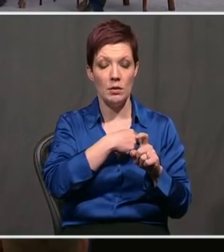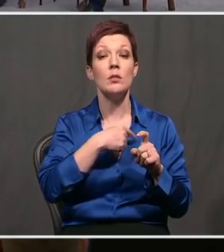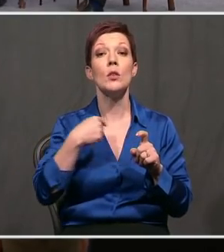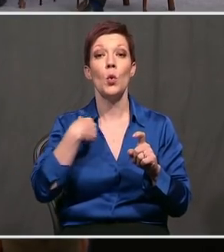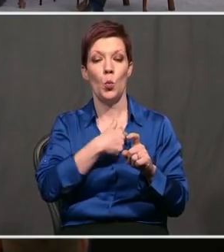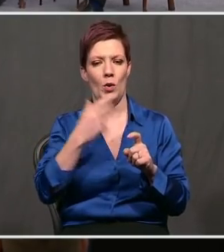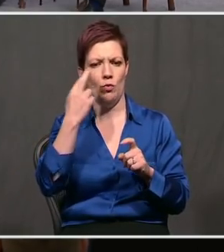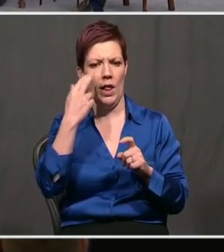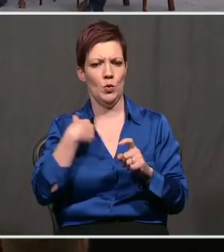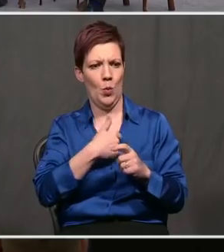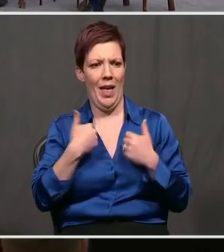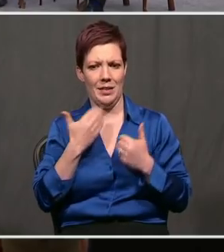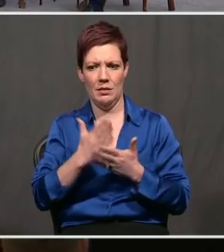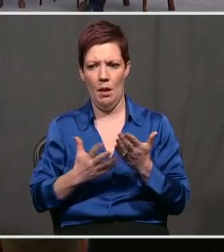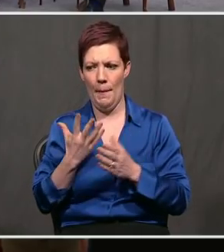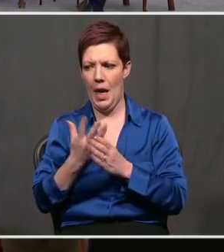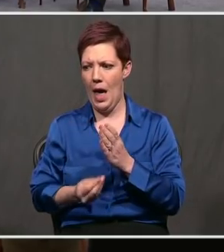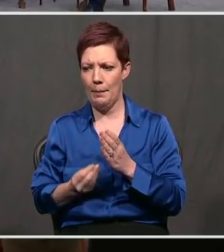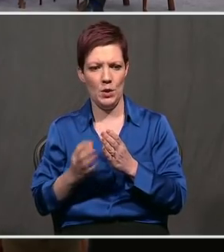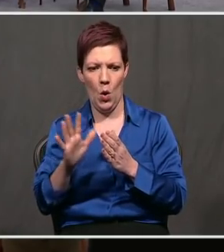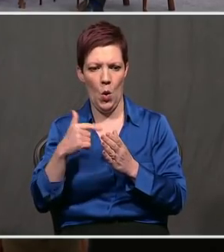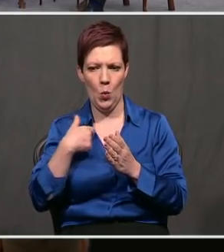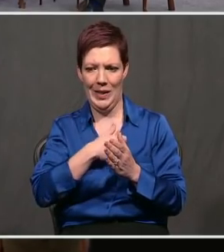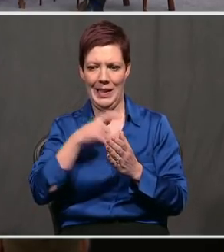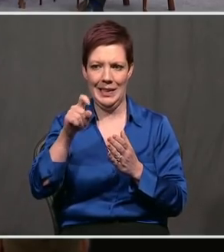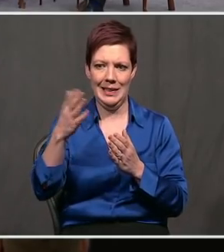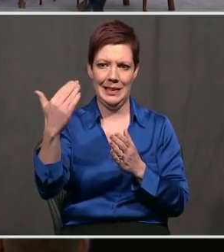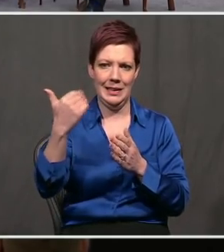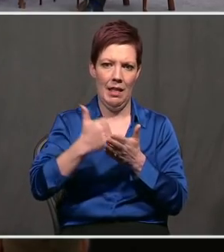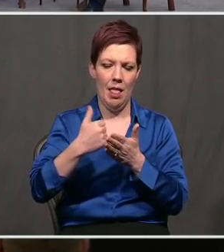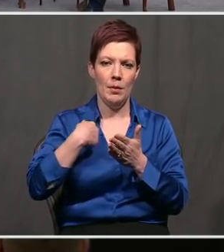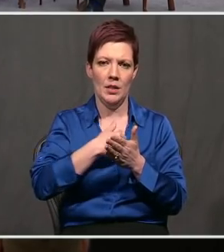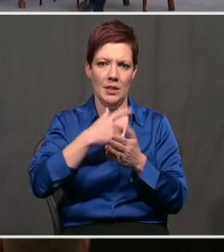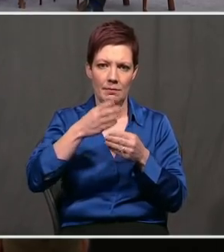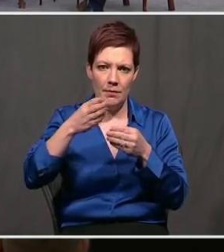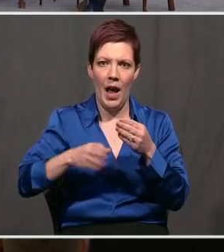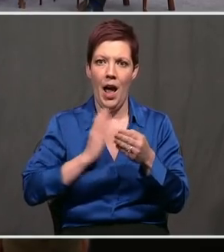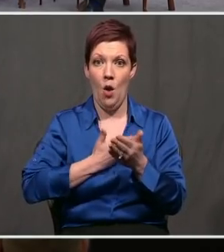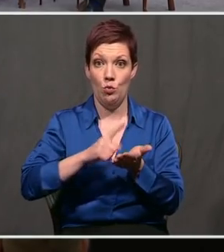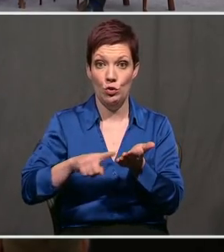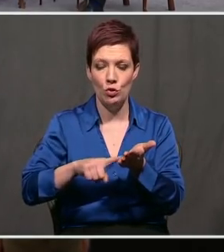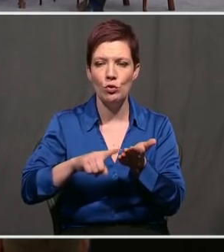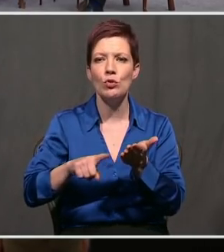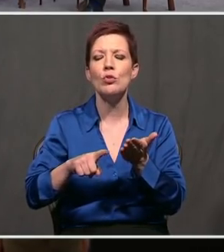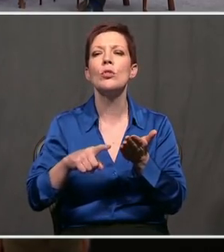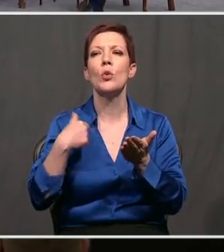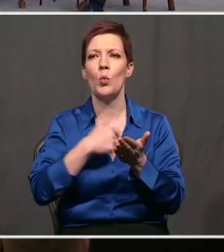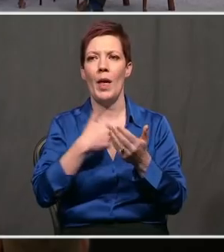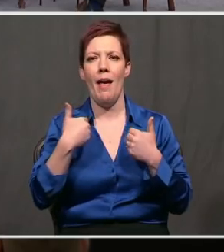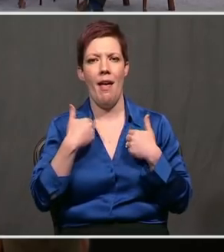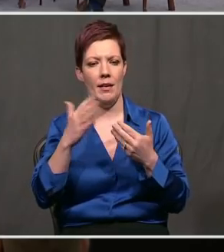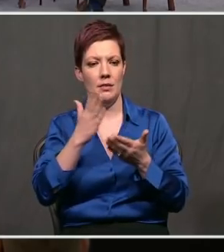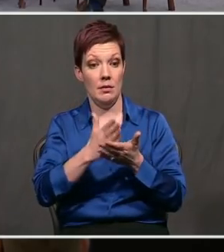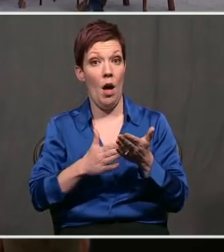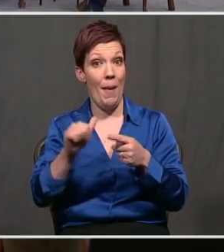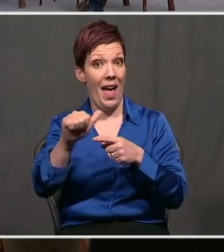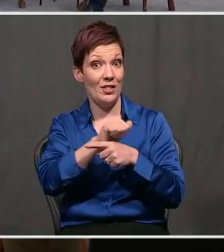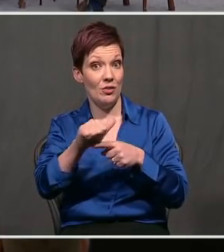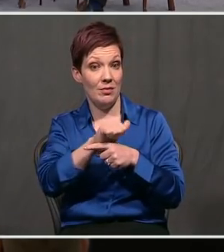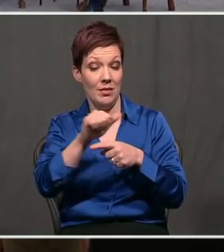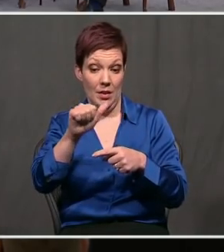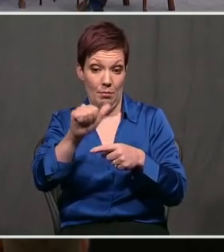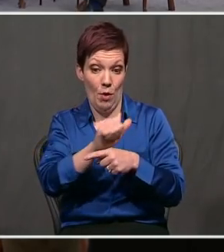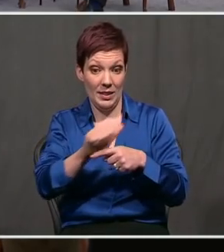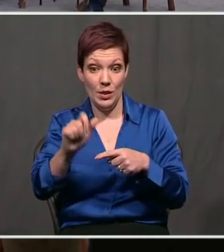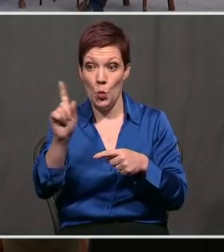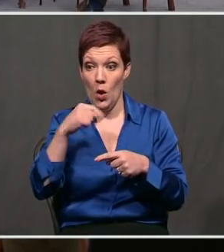that we needed to fill. We similarly had some distribution exercises to make sure that the hospitals, for example, would